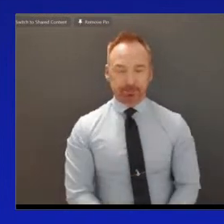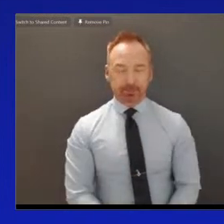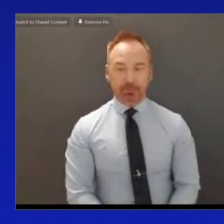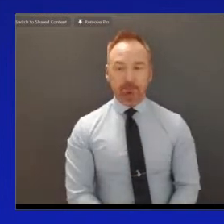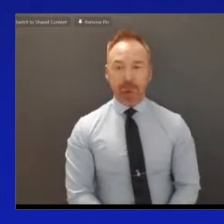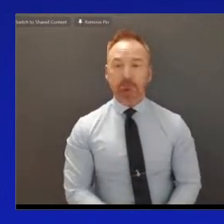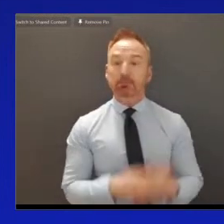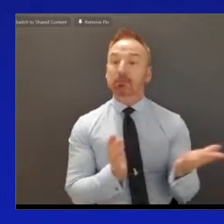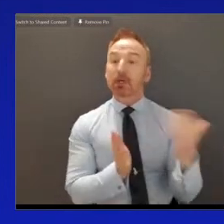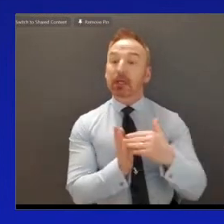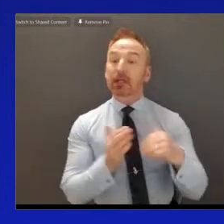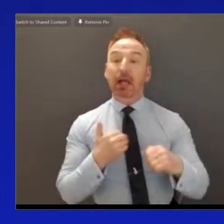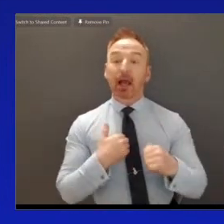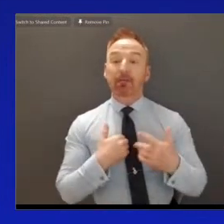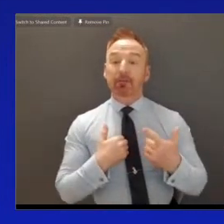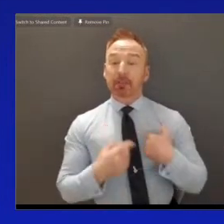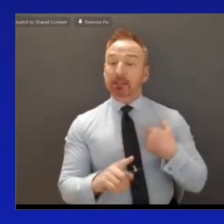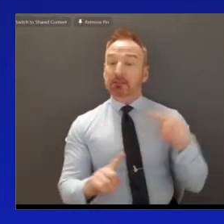specific